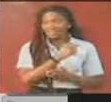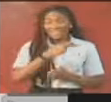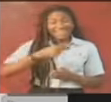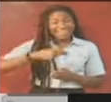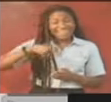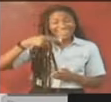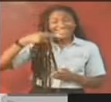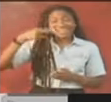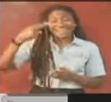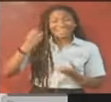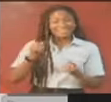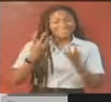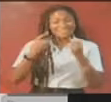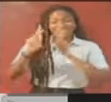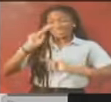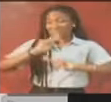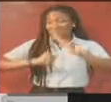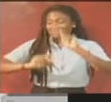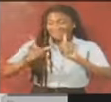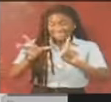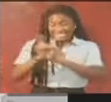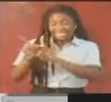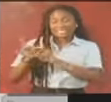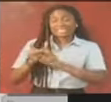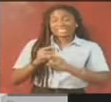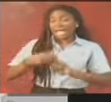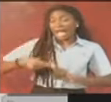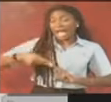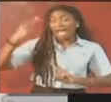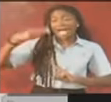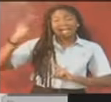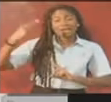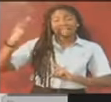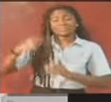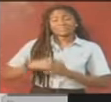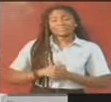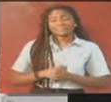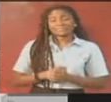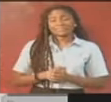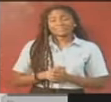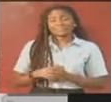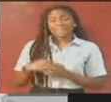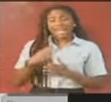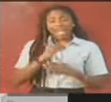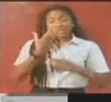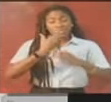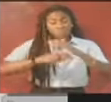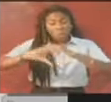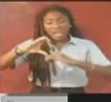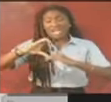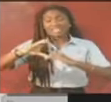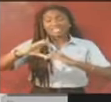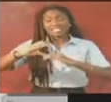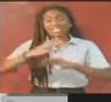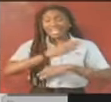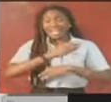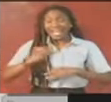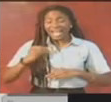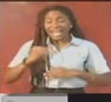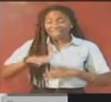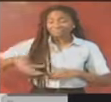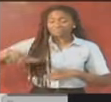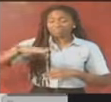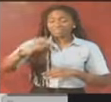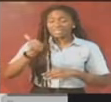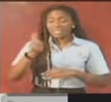highest densities of cases in the country. And of course, again, Chaguanas and surrounding areas in County Carney, as